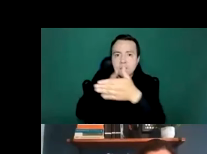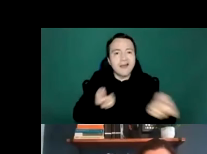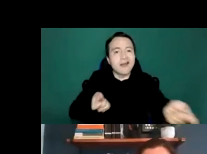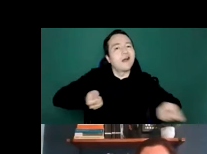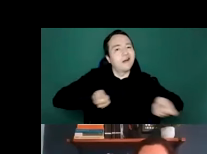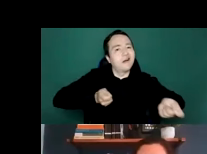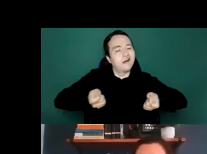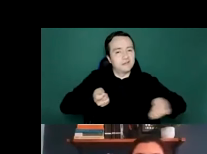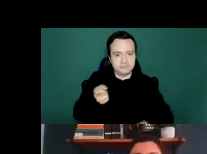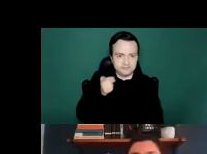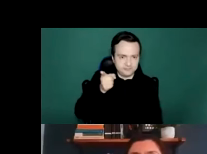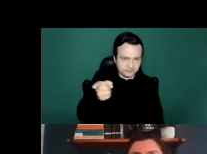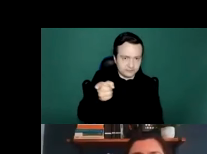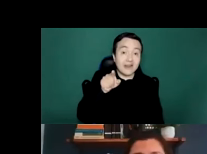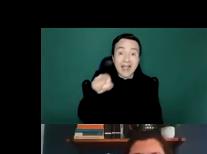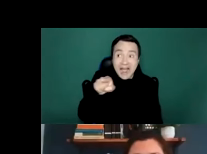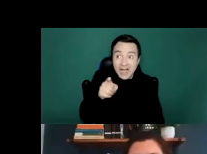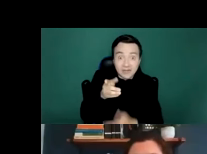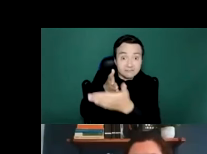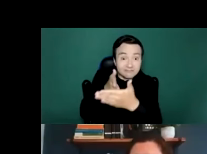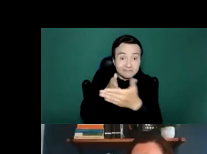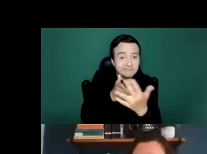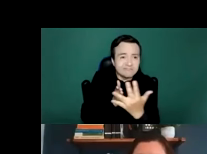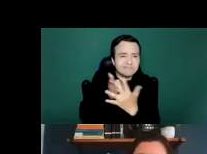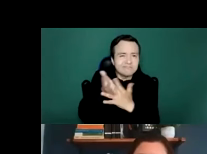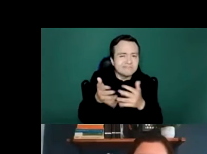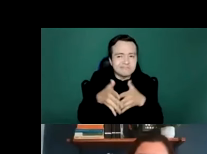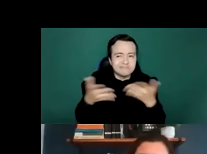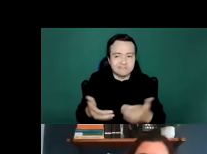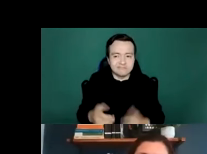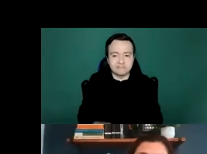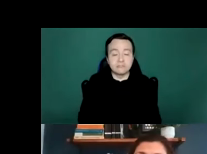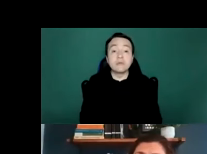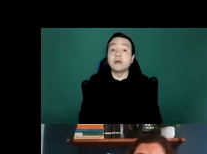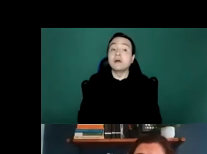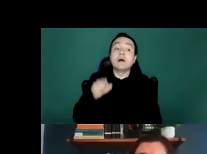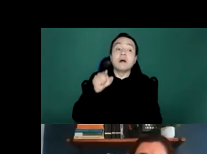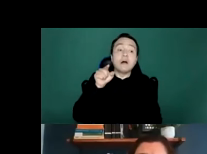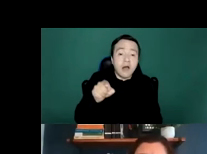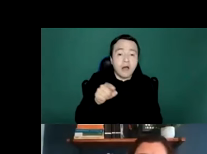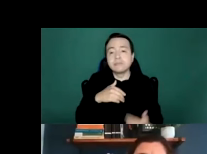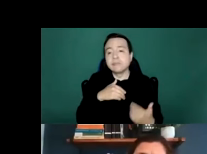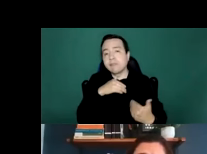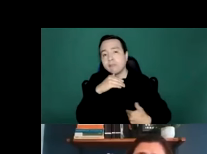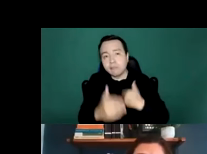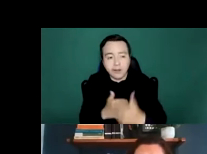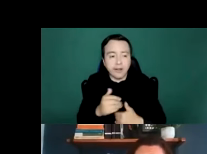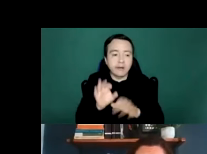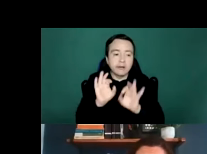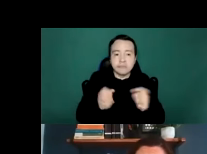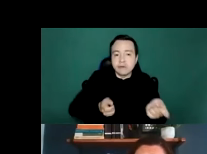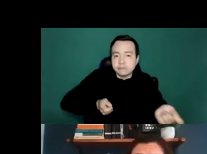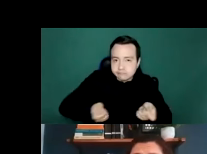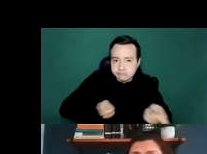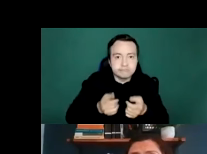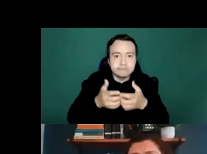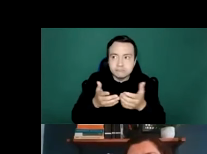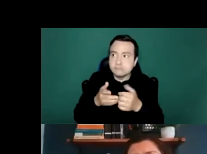them. These barriers are things like high waiting times, inadequate schedulings, or